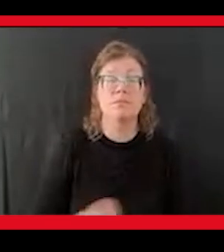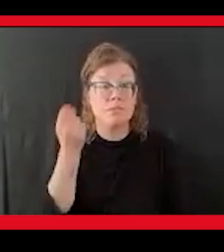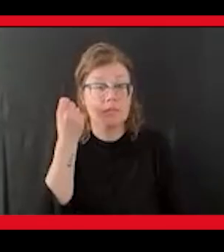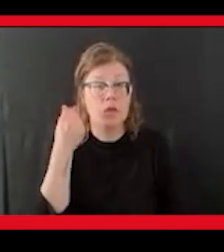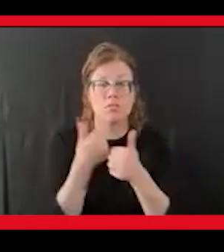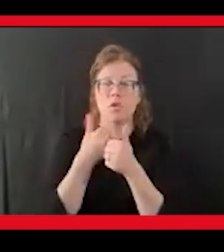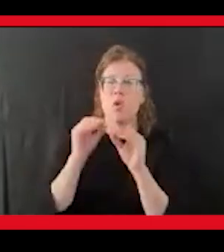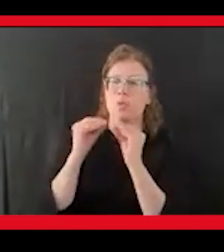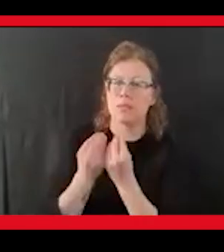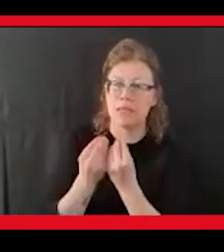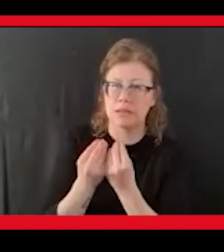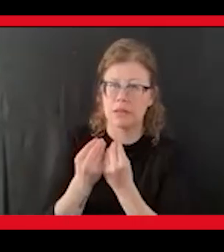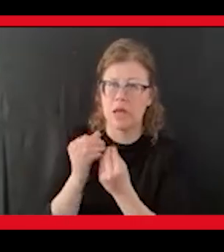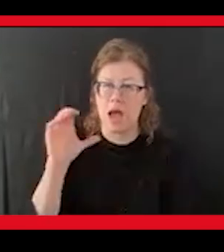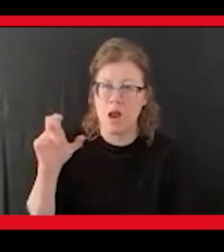or collectives one.